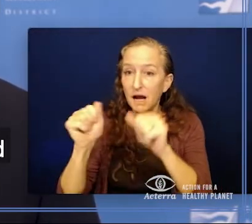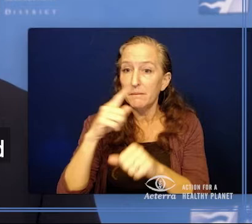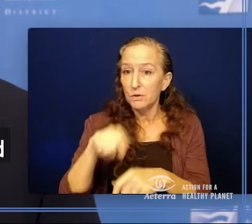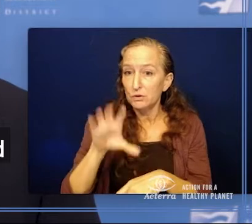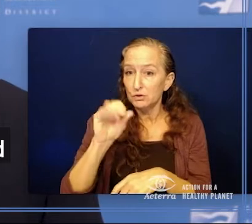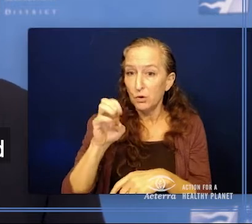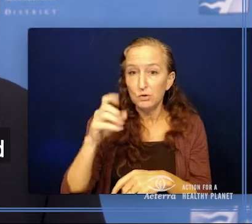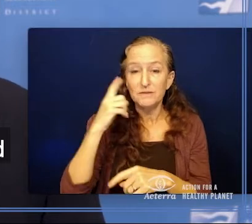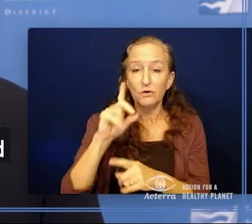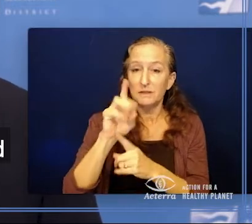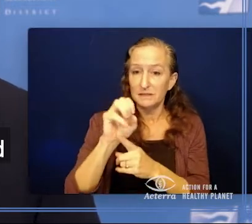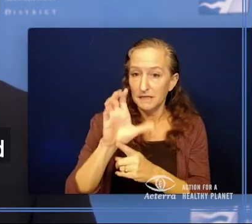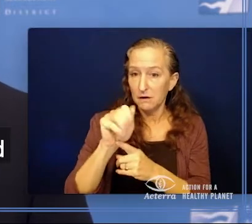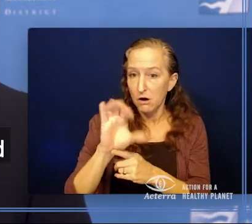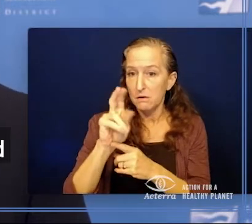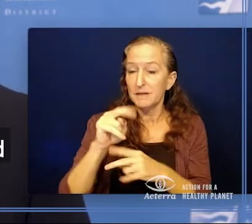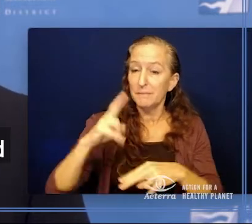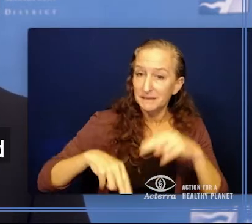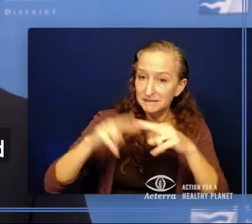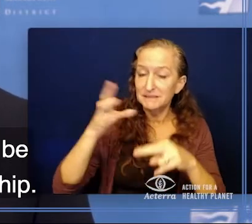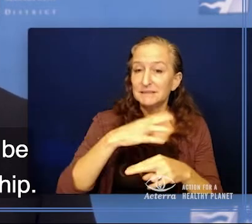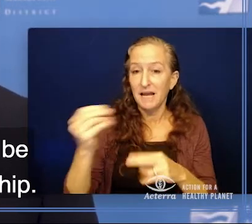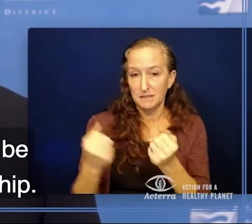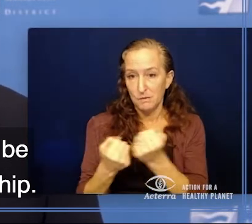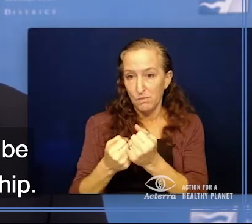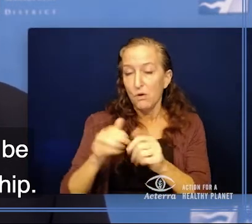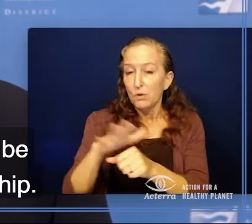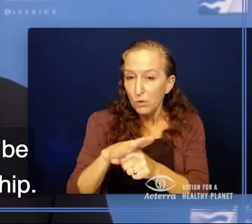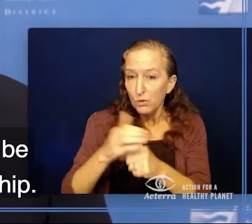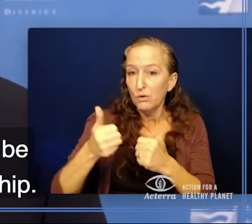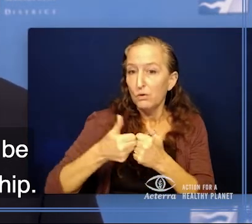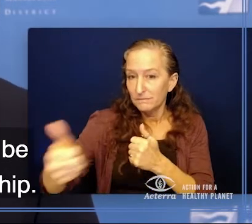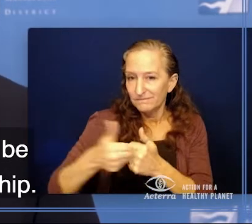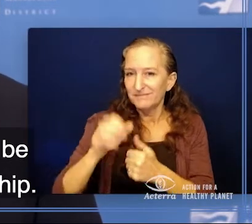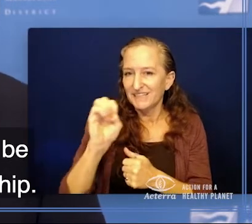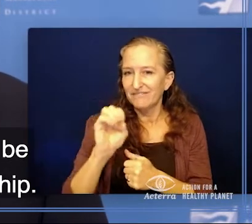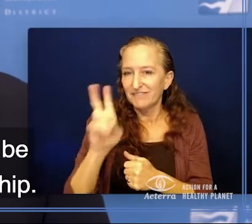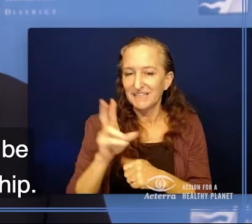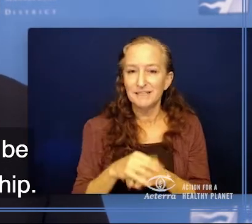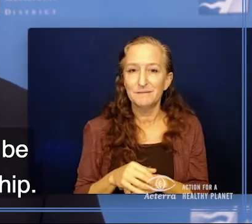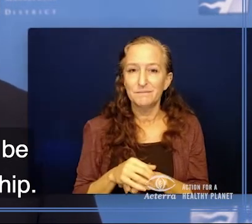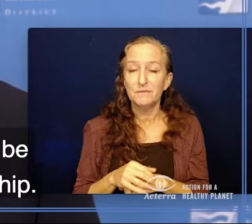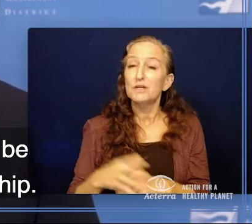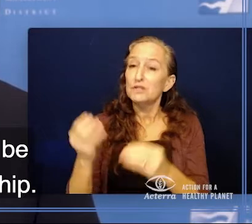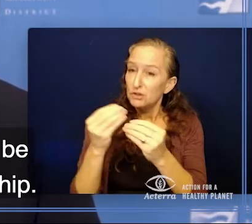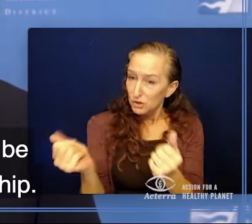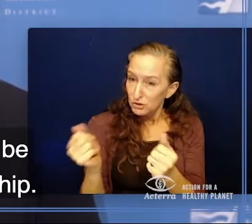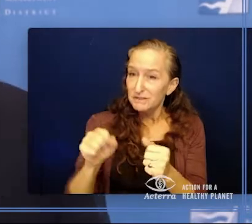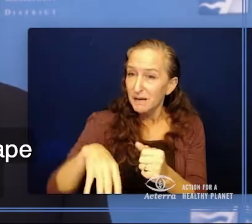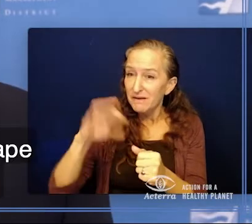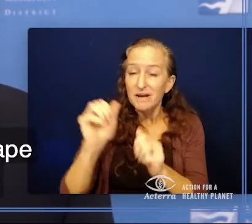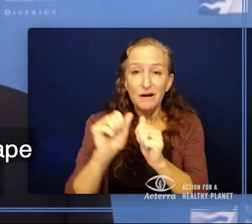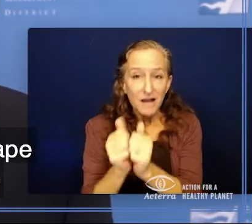decarbonize buildings and support local electric transportation. Solutions can be found through great